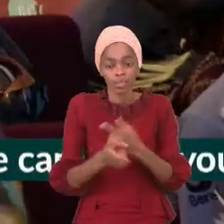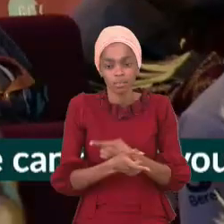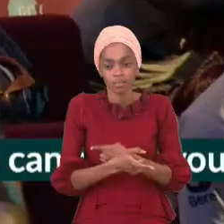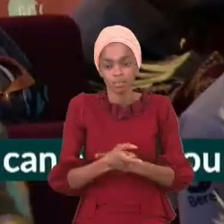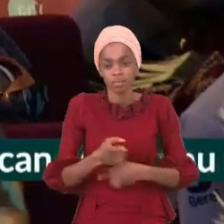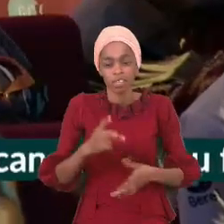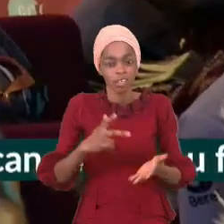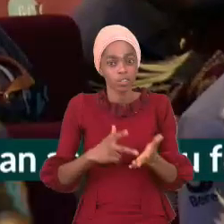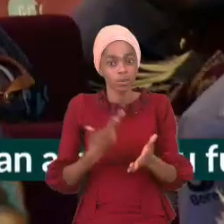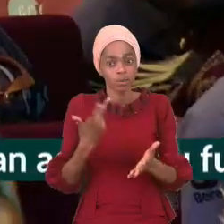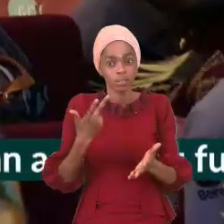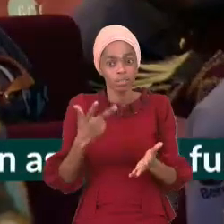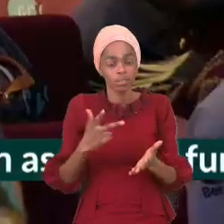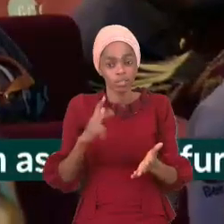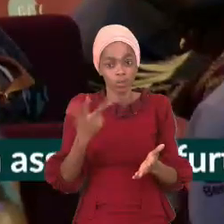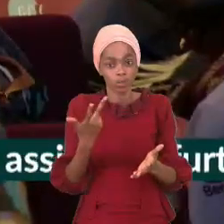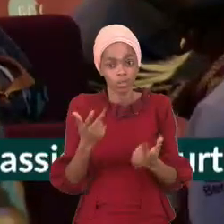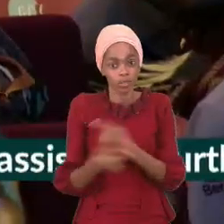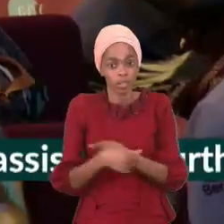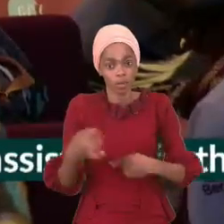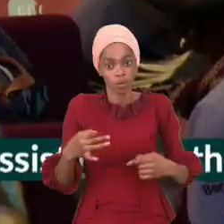but get all the details.